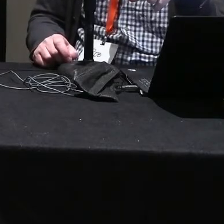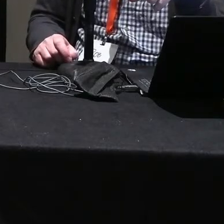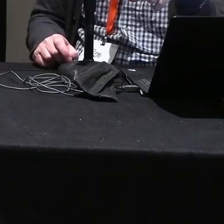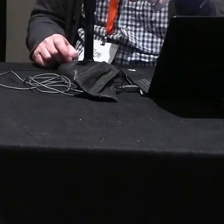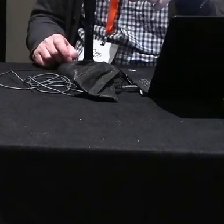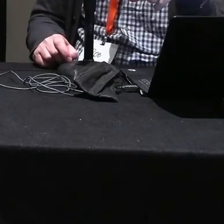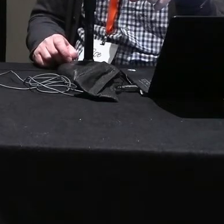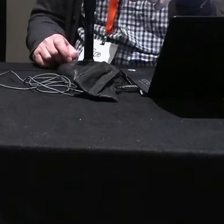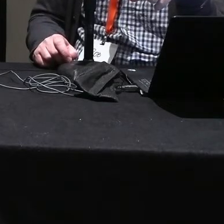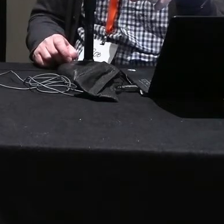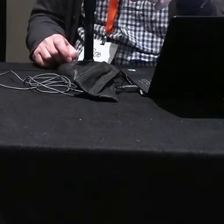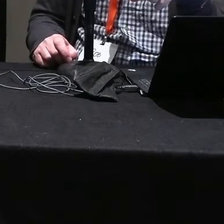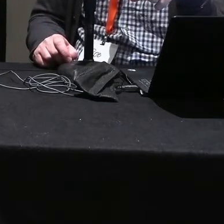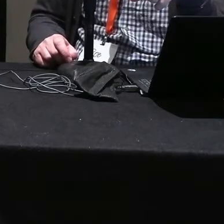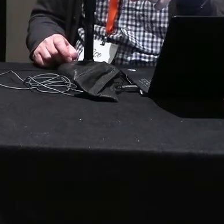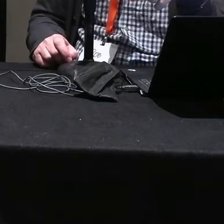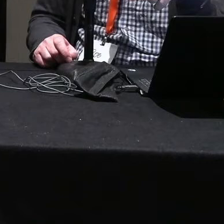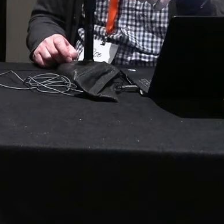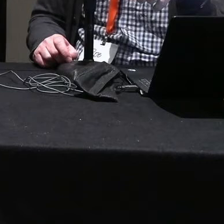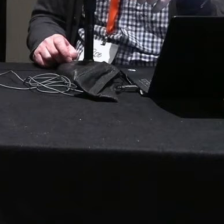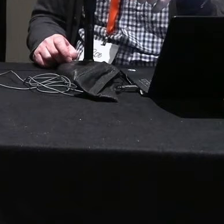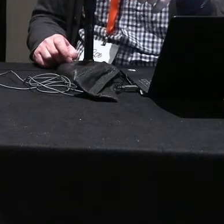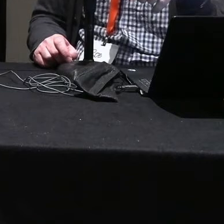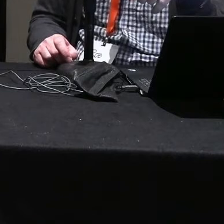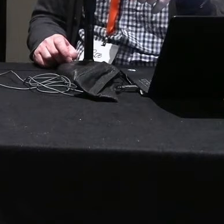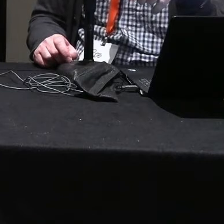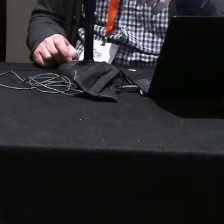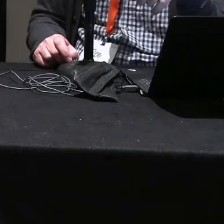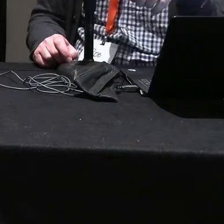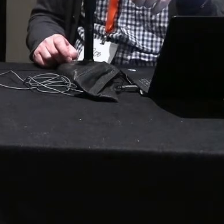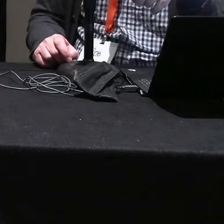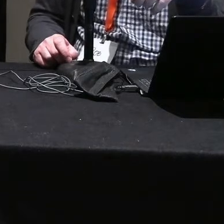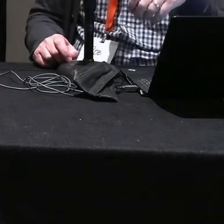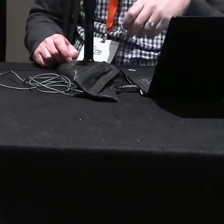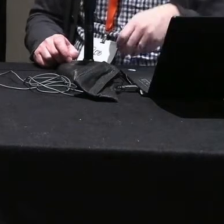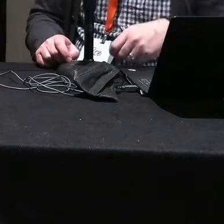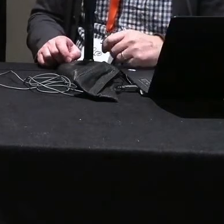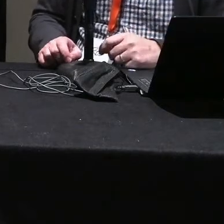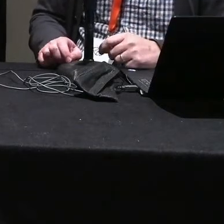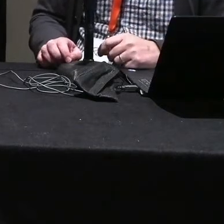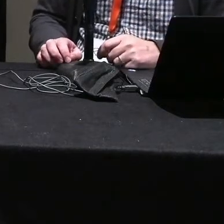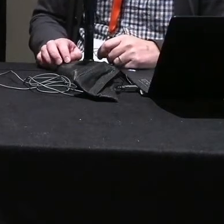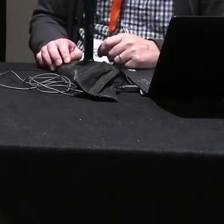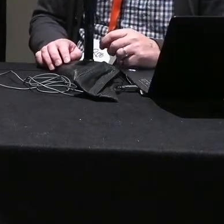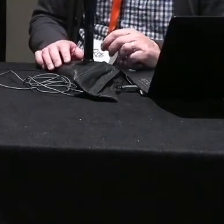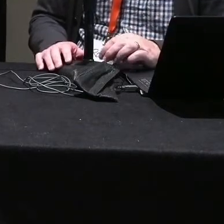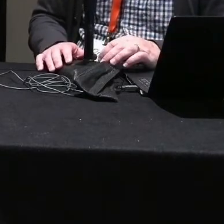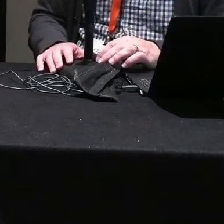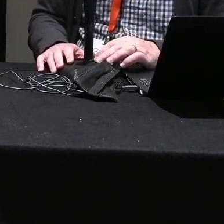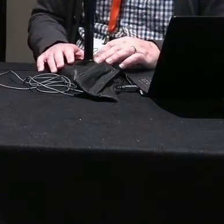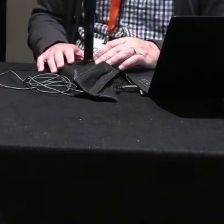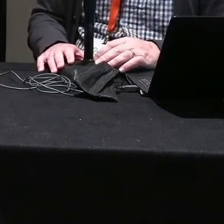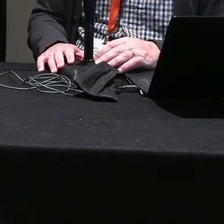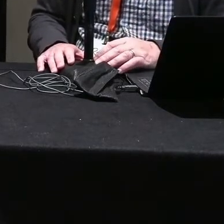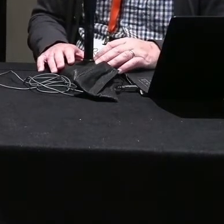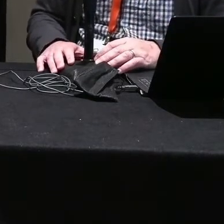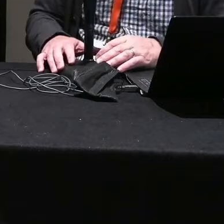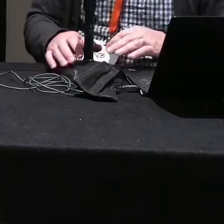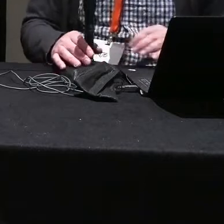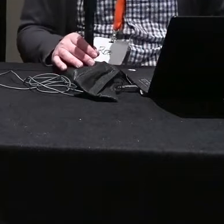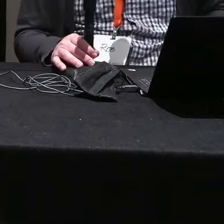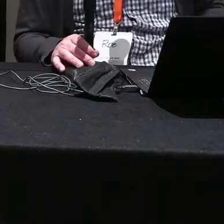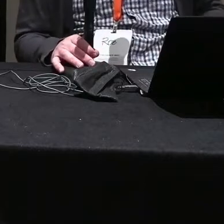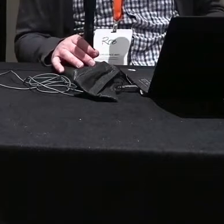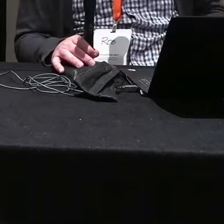West Virginia too has some of it. But yes, yeah. we are a center, and people come to us. I would say that's